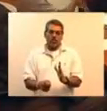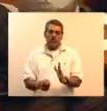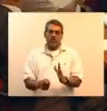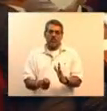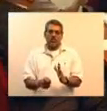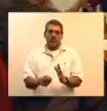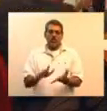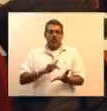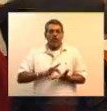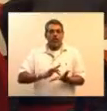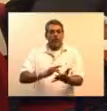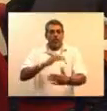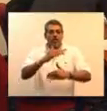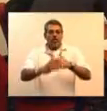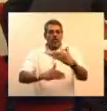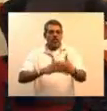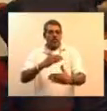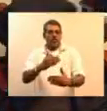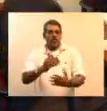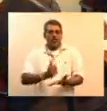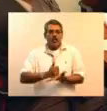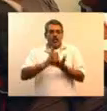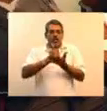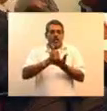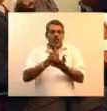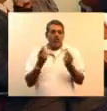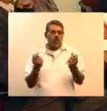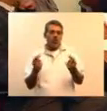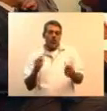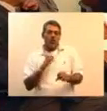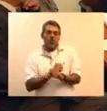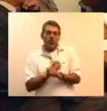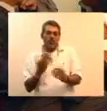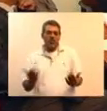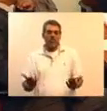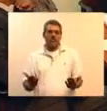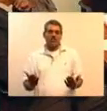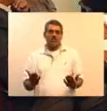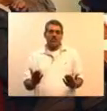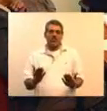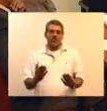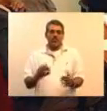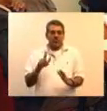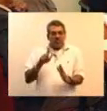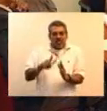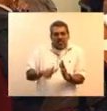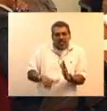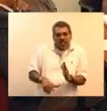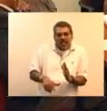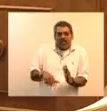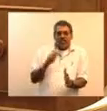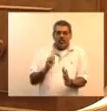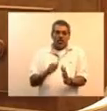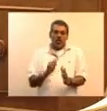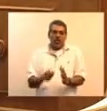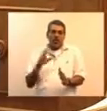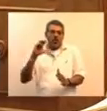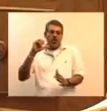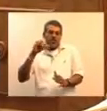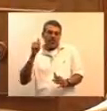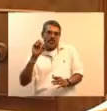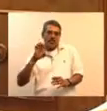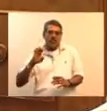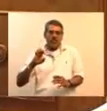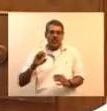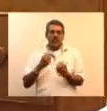parties in mediation and can only be determined by the court. Mediation can, however, still speed up